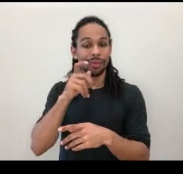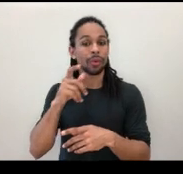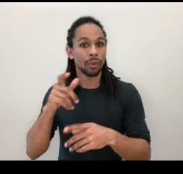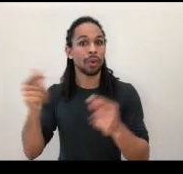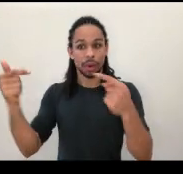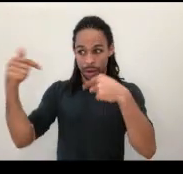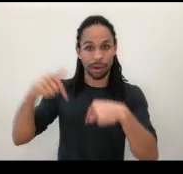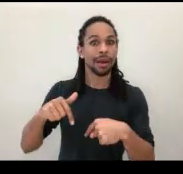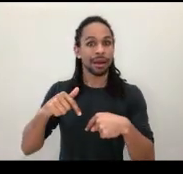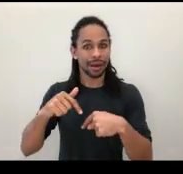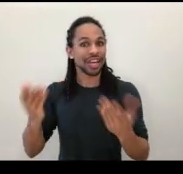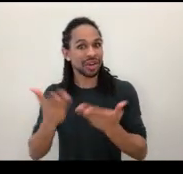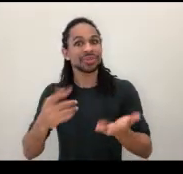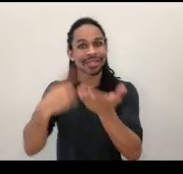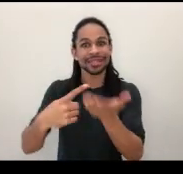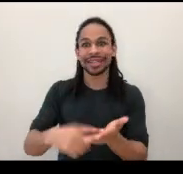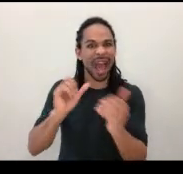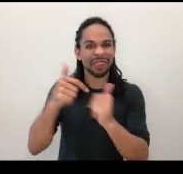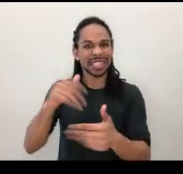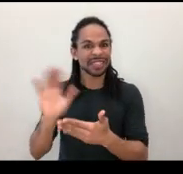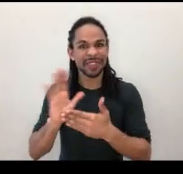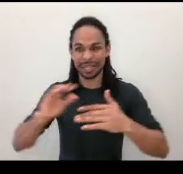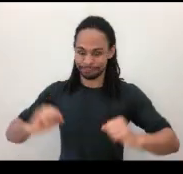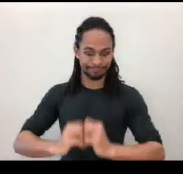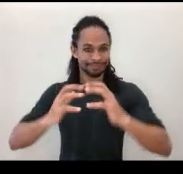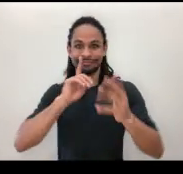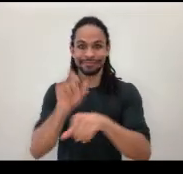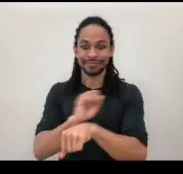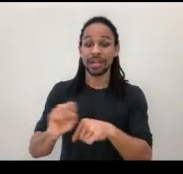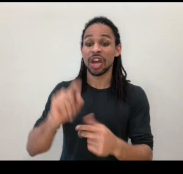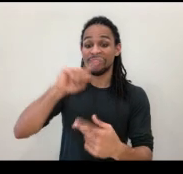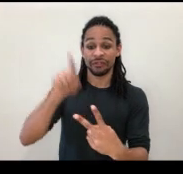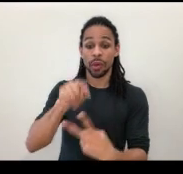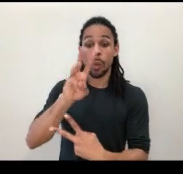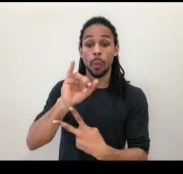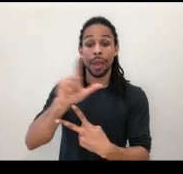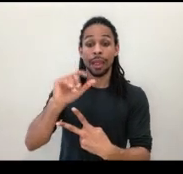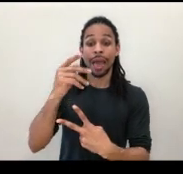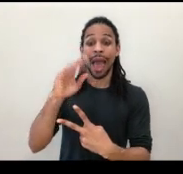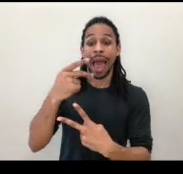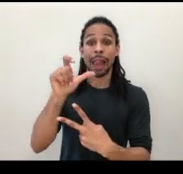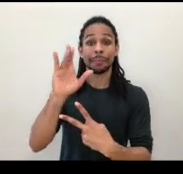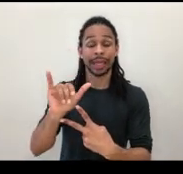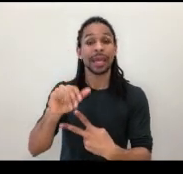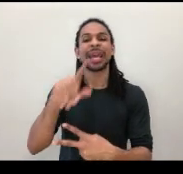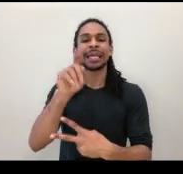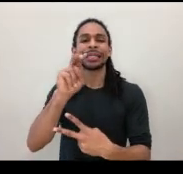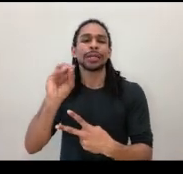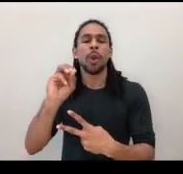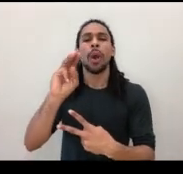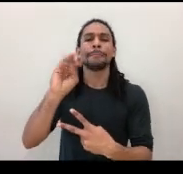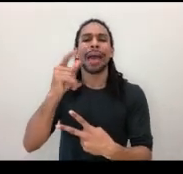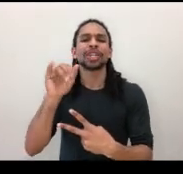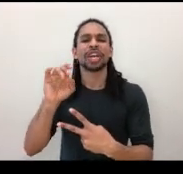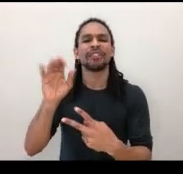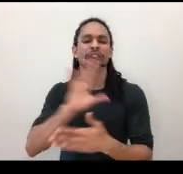talk to us about how this film came to life. First of all, we have Will Halby, who's the founder of Zeno Mountain Farm and the executive